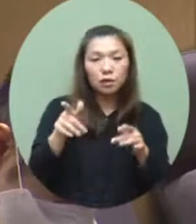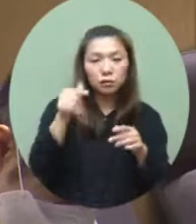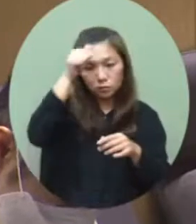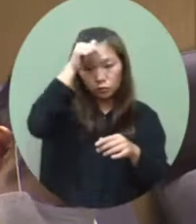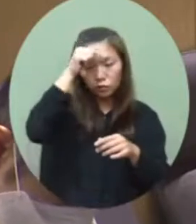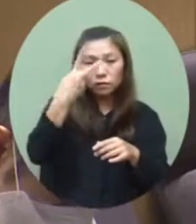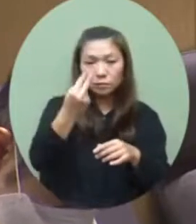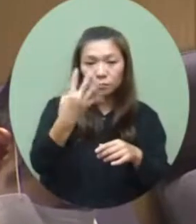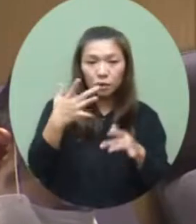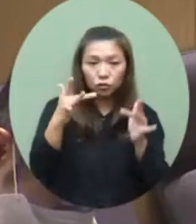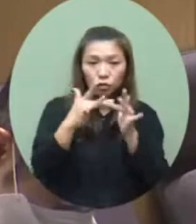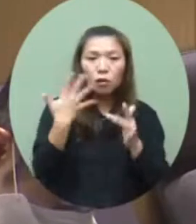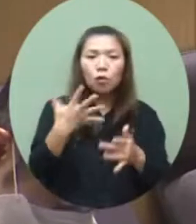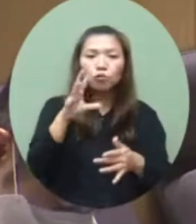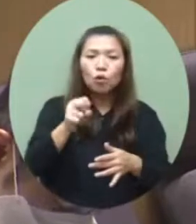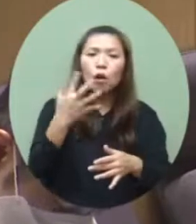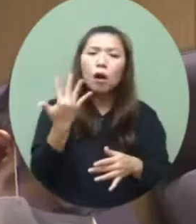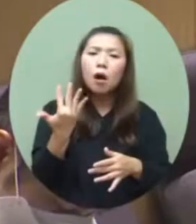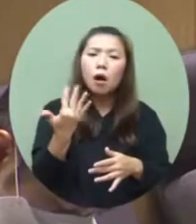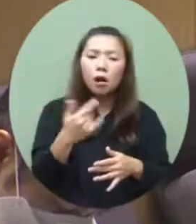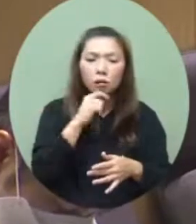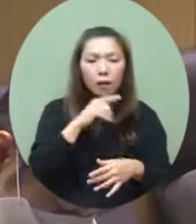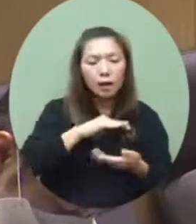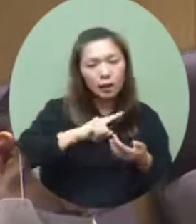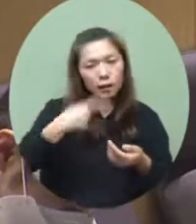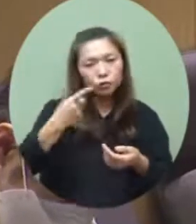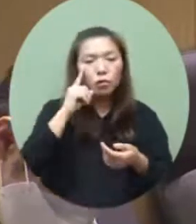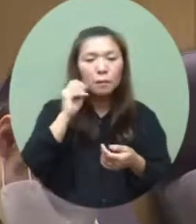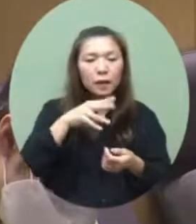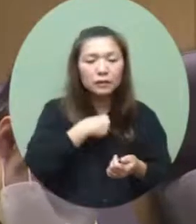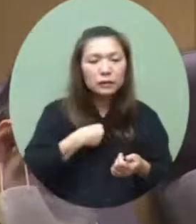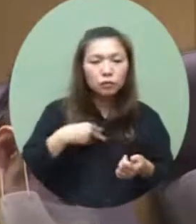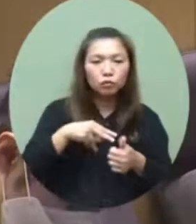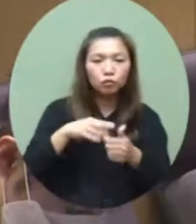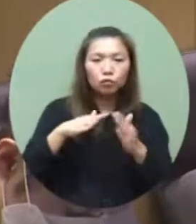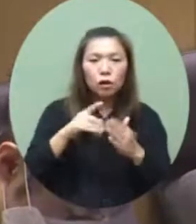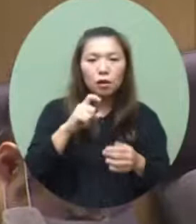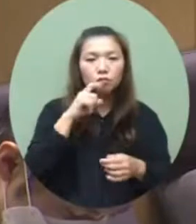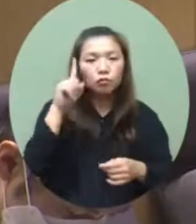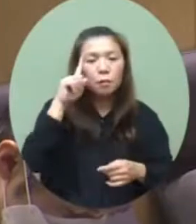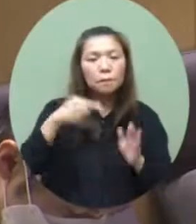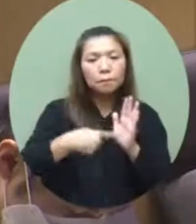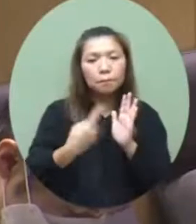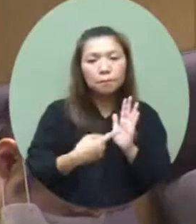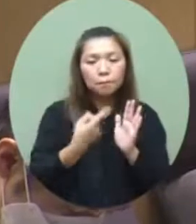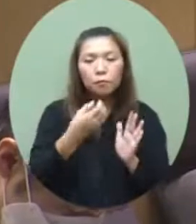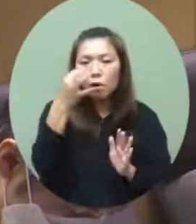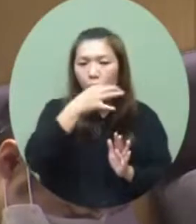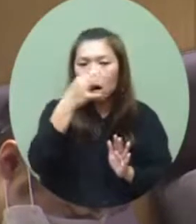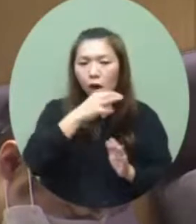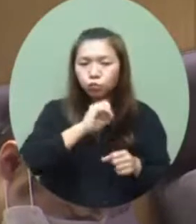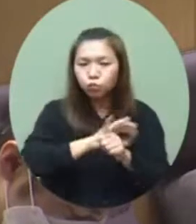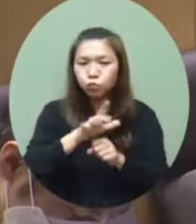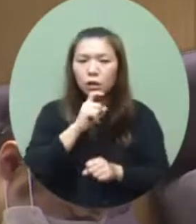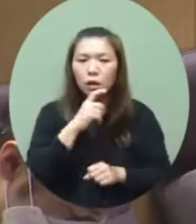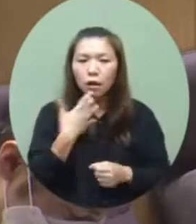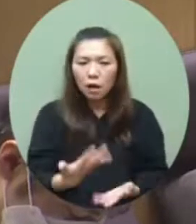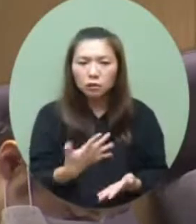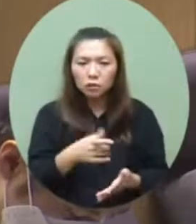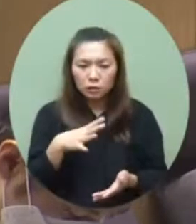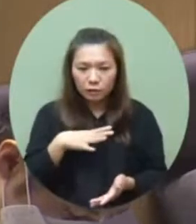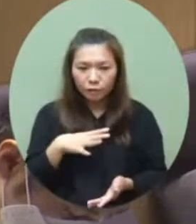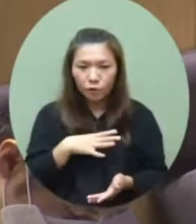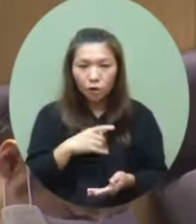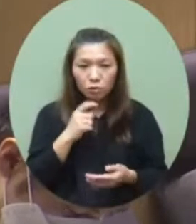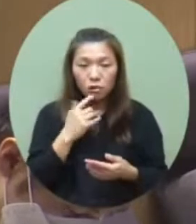facility? And for the 24 beds available in CUHK, how many beds have been taken up? And about